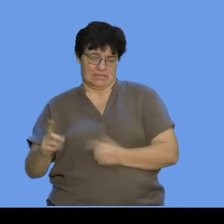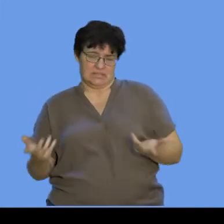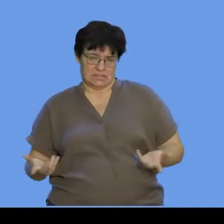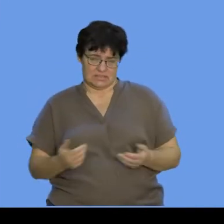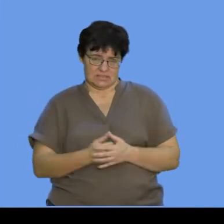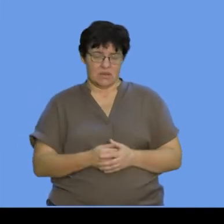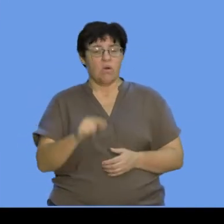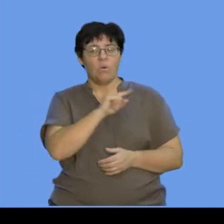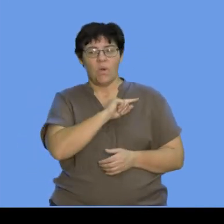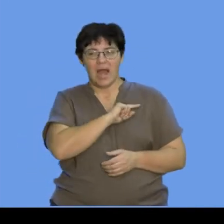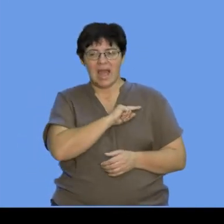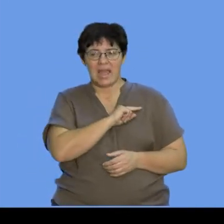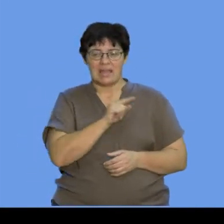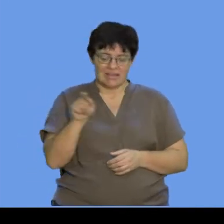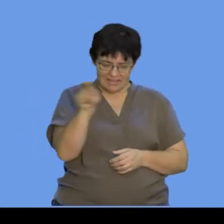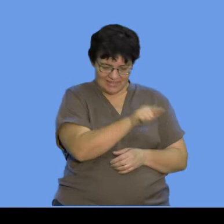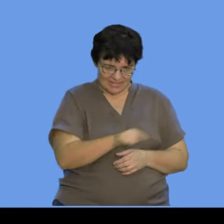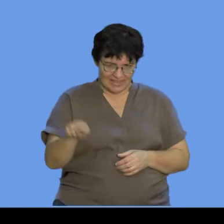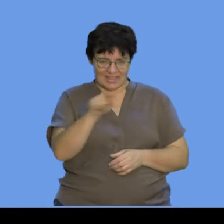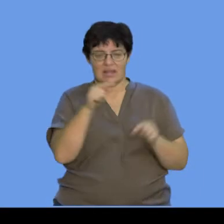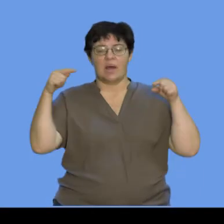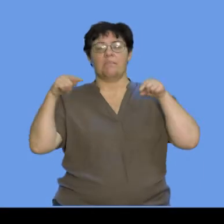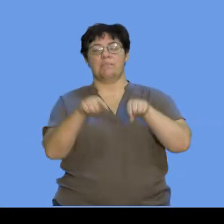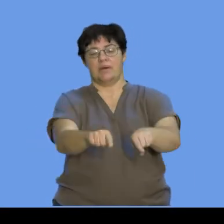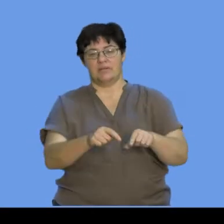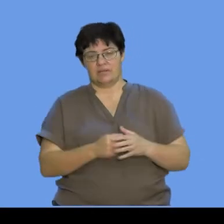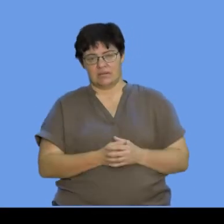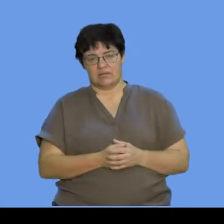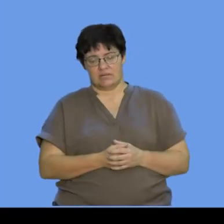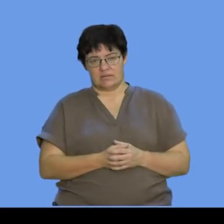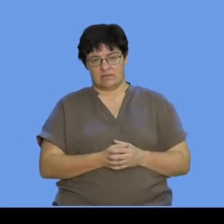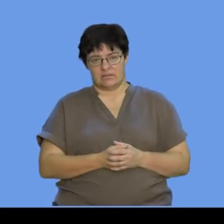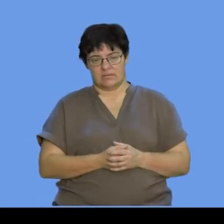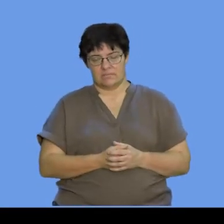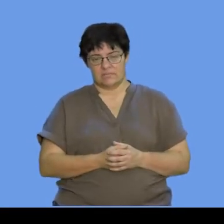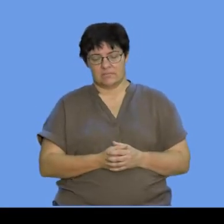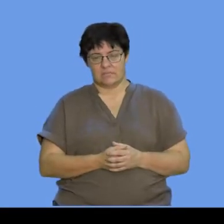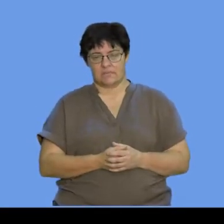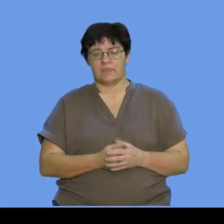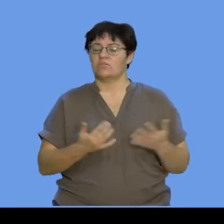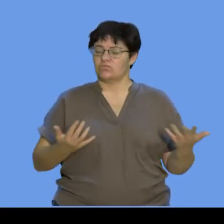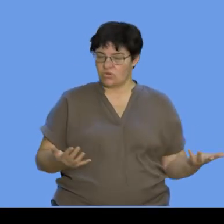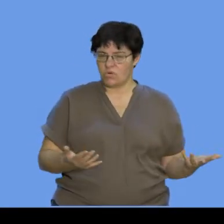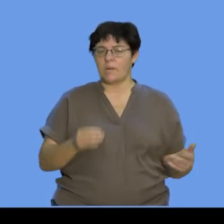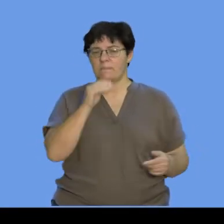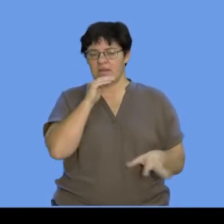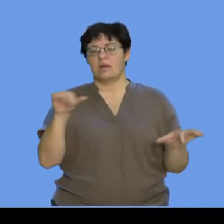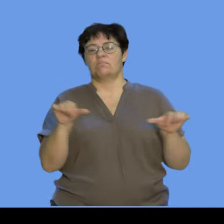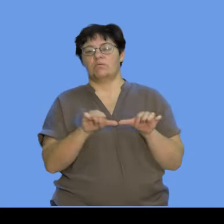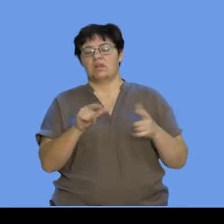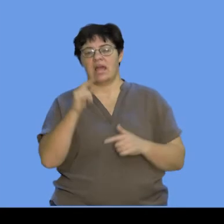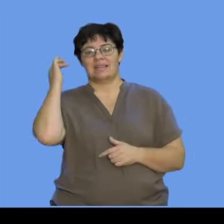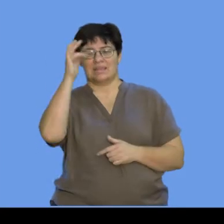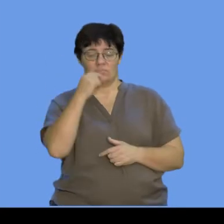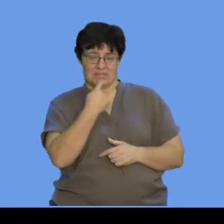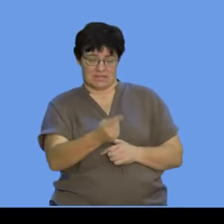over D, because of the fact that these sides are parallel to one another. So that's what proportionality